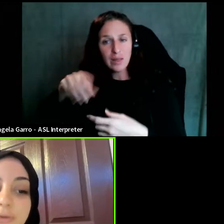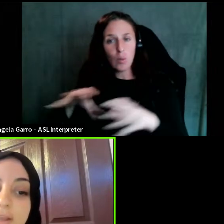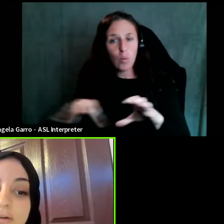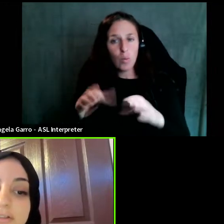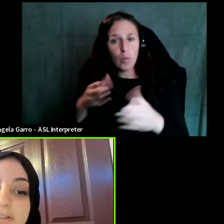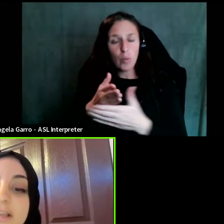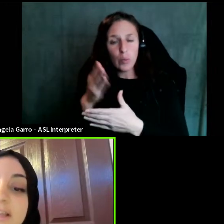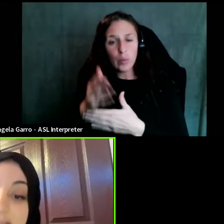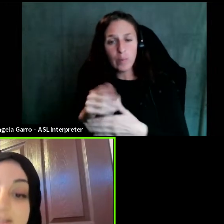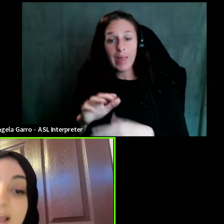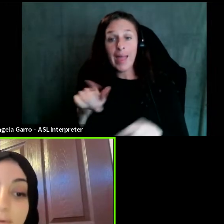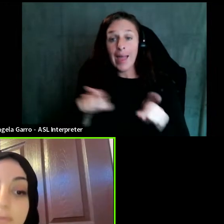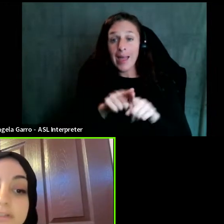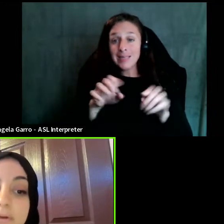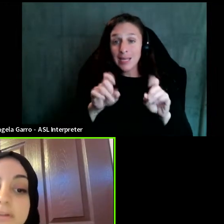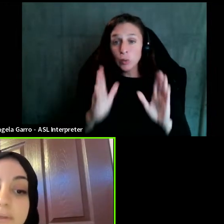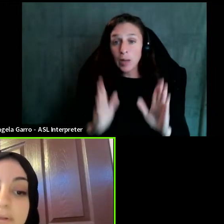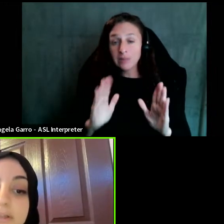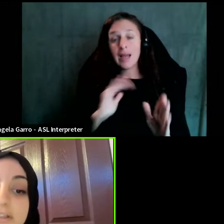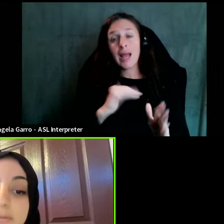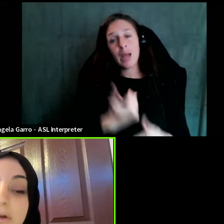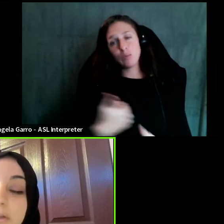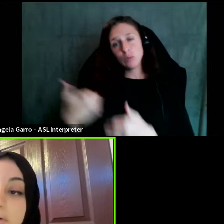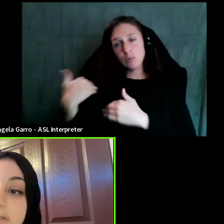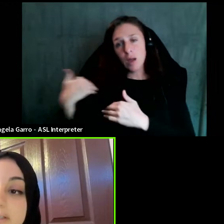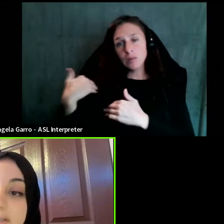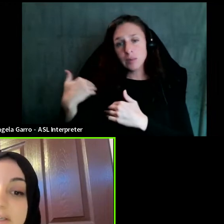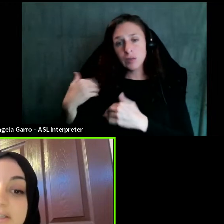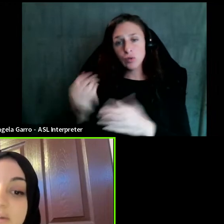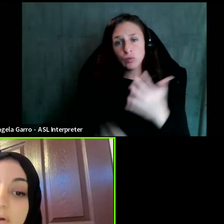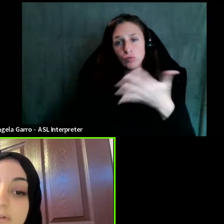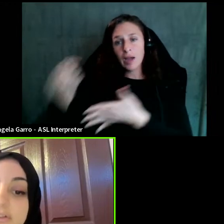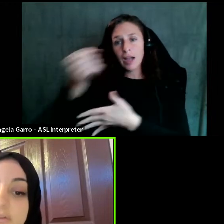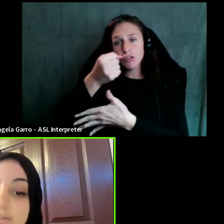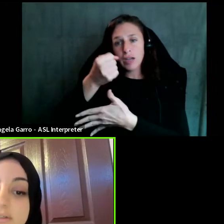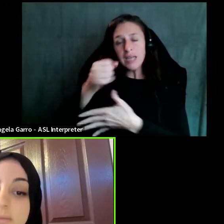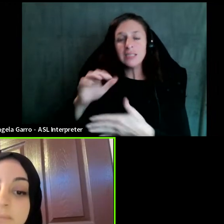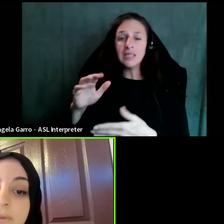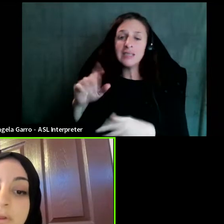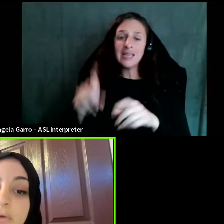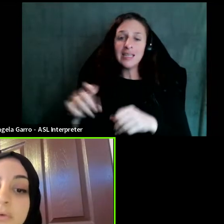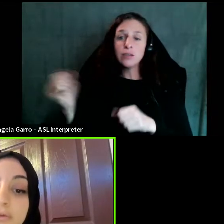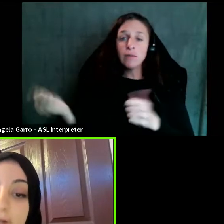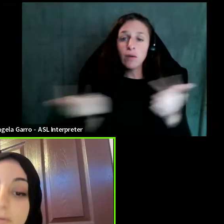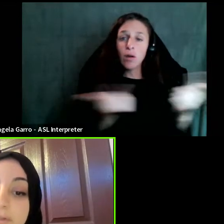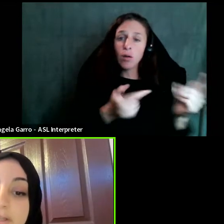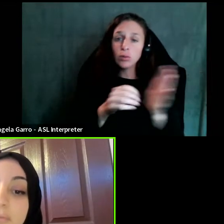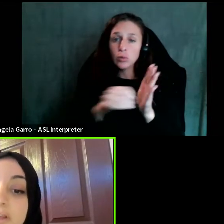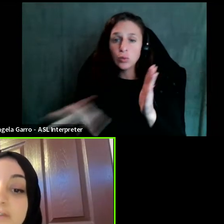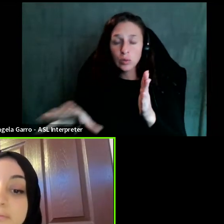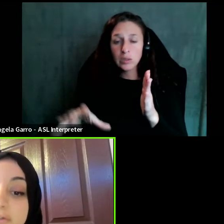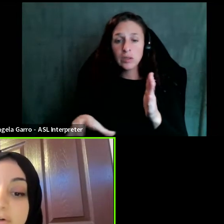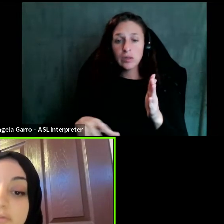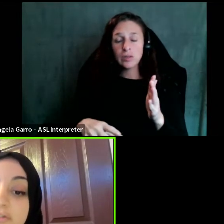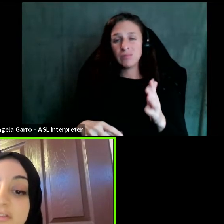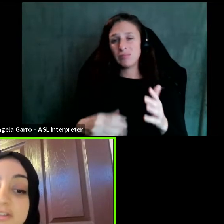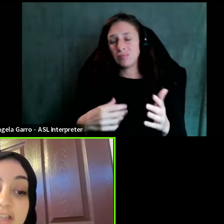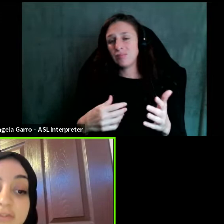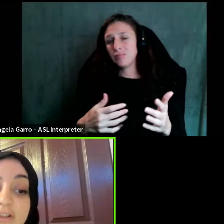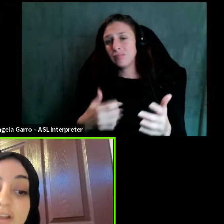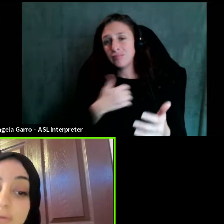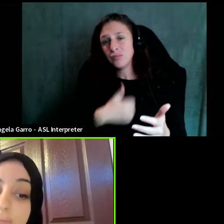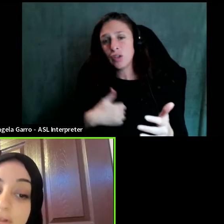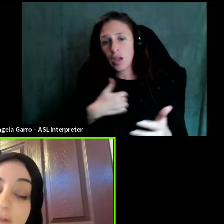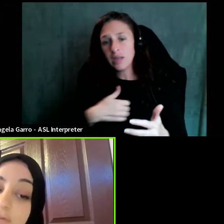As educators, it is our responsibility to prioritize the needs of all students. Regrettably, we have observed that